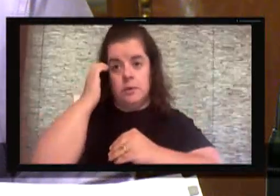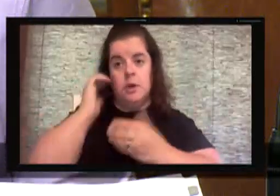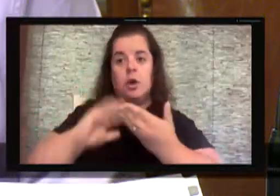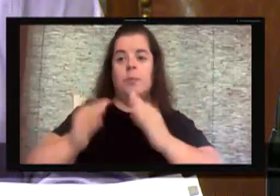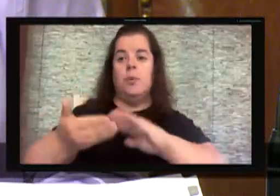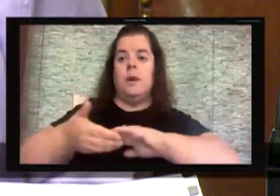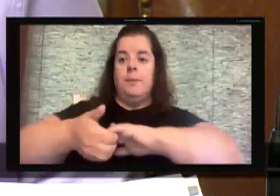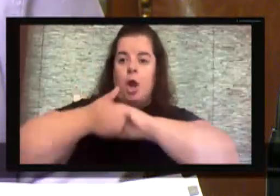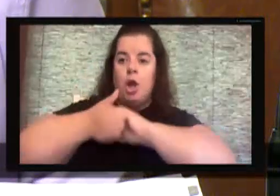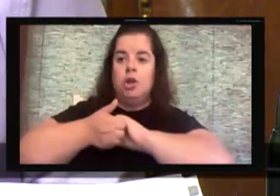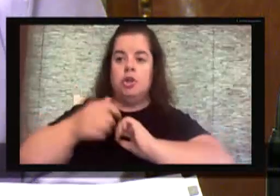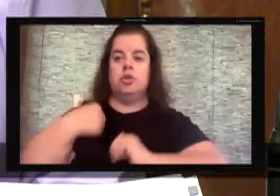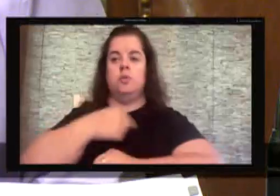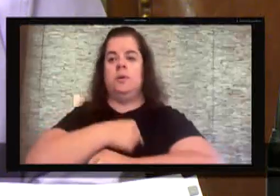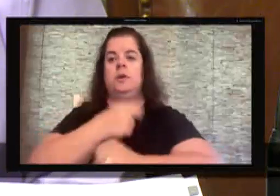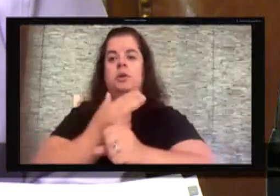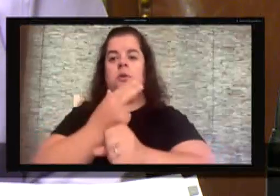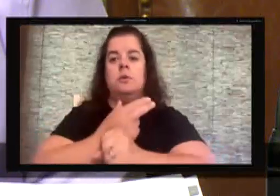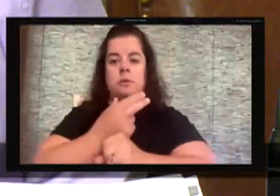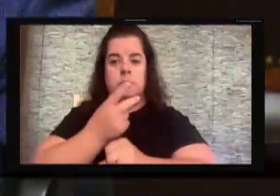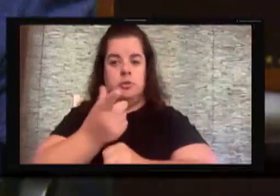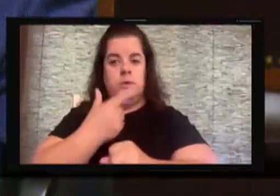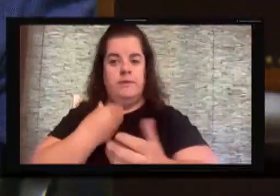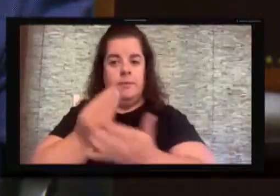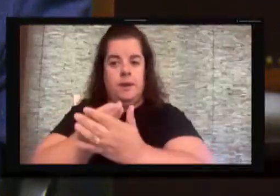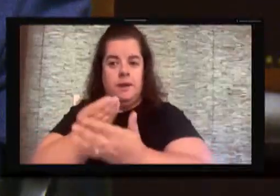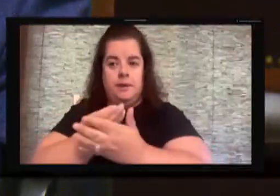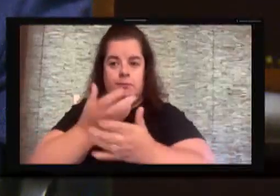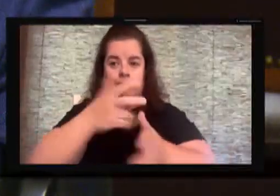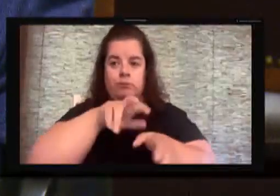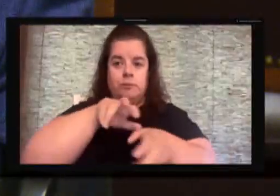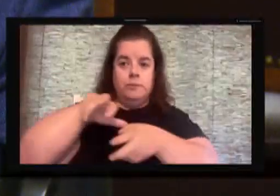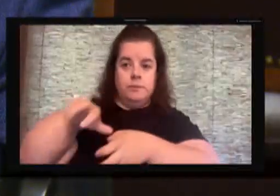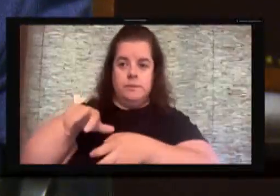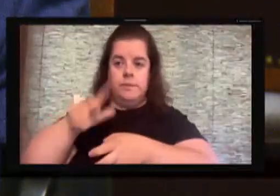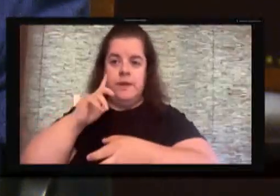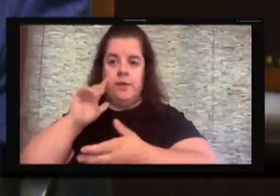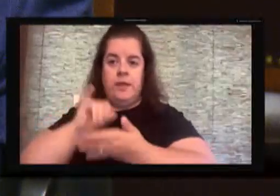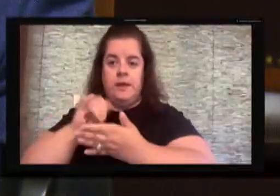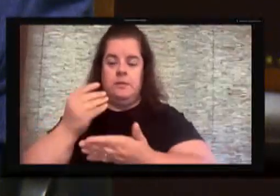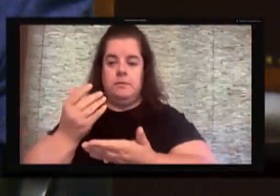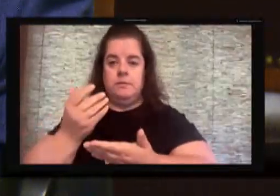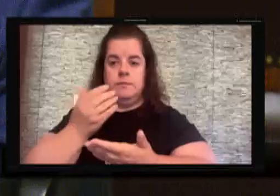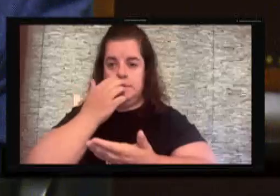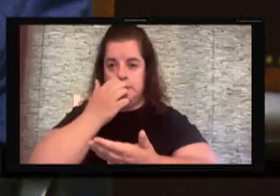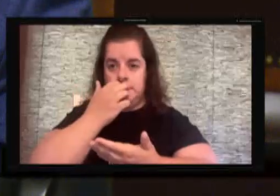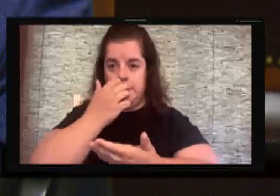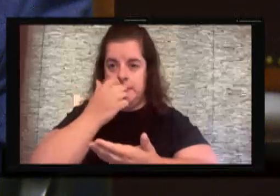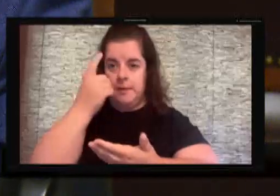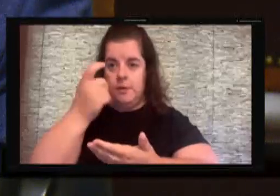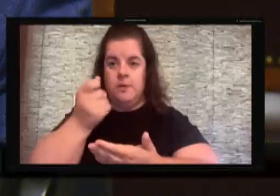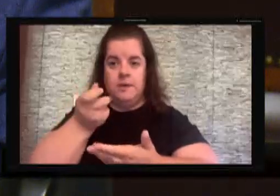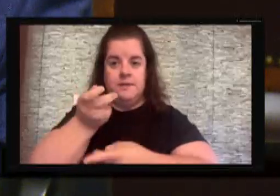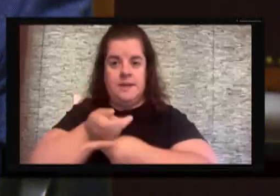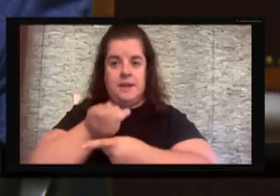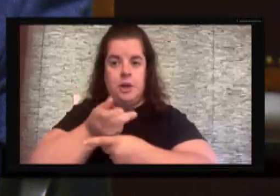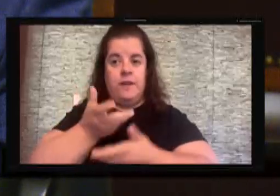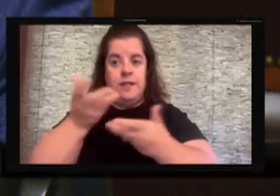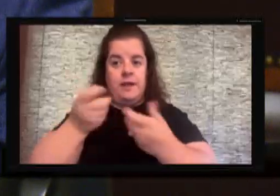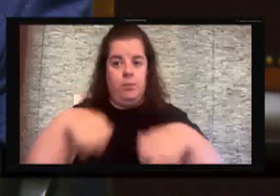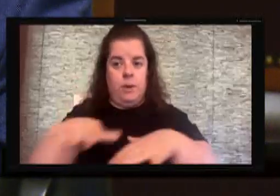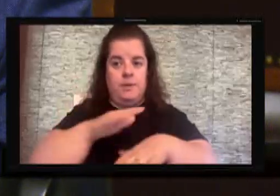use. Right. So you have funds set aside for that reason because you've taken care of a couple properties, I know, on my end.